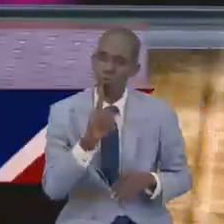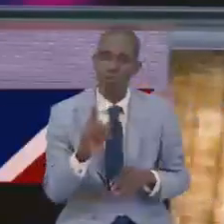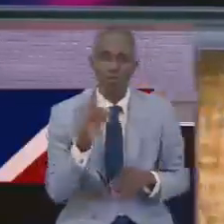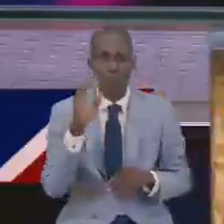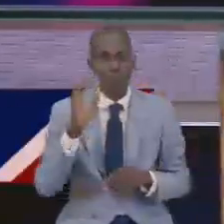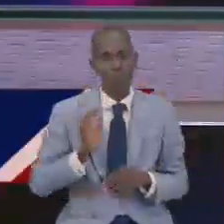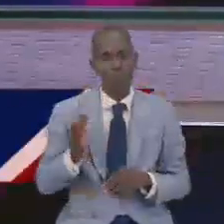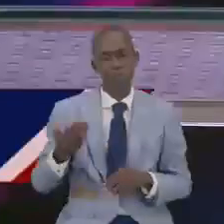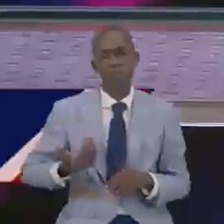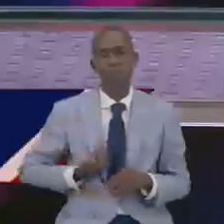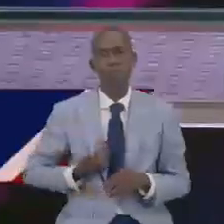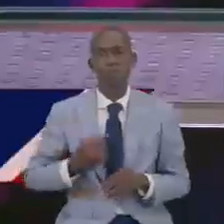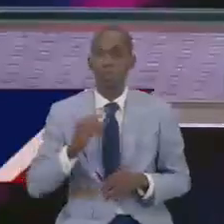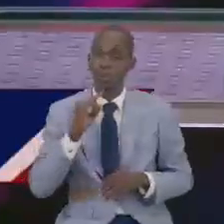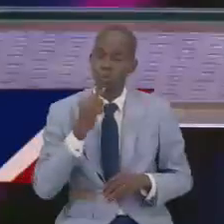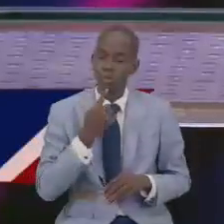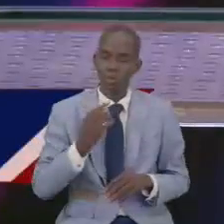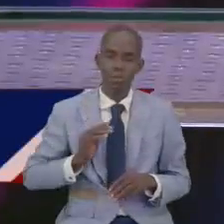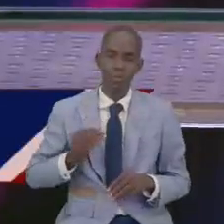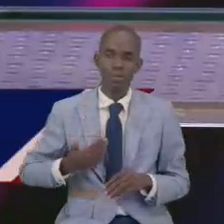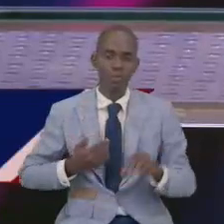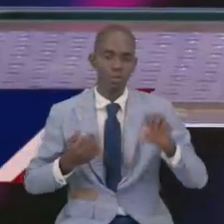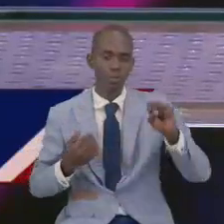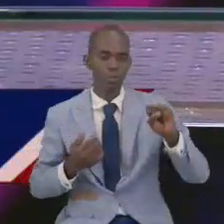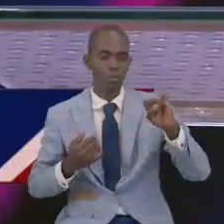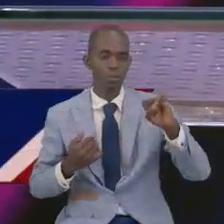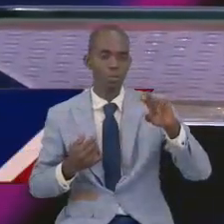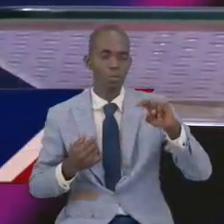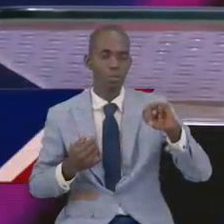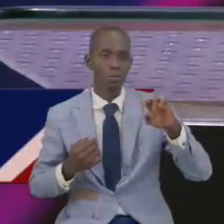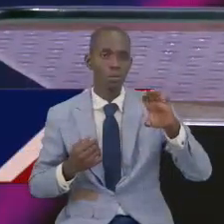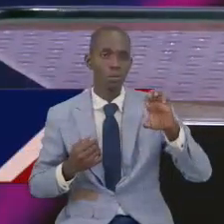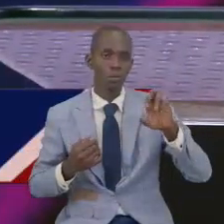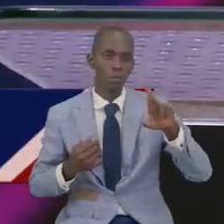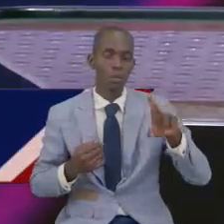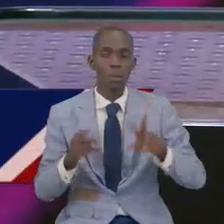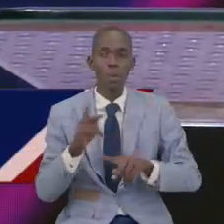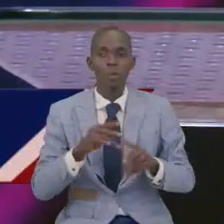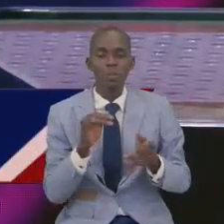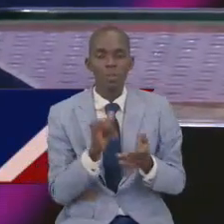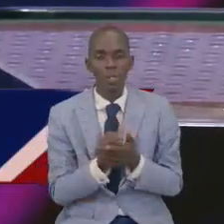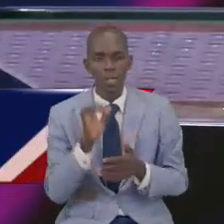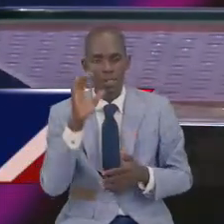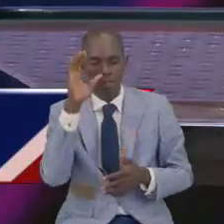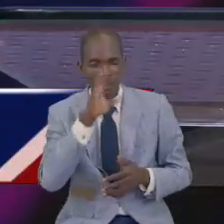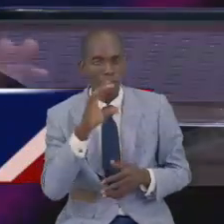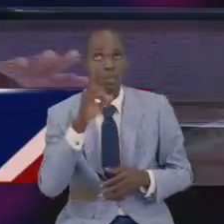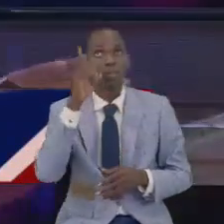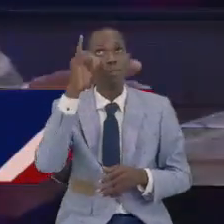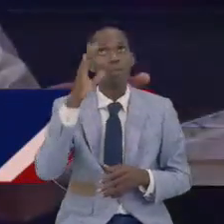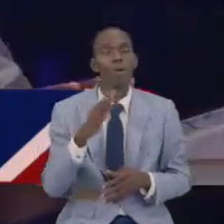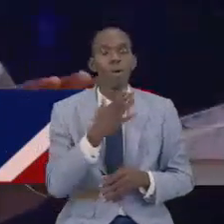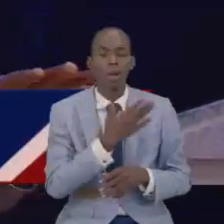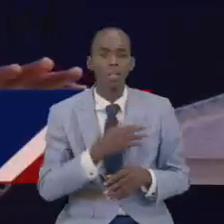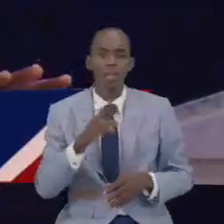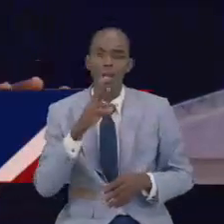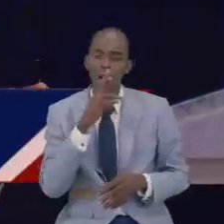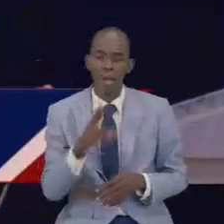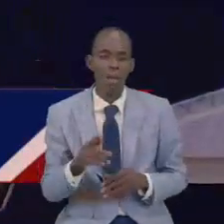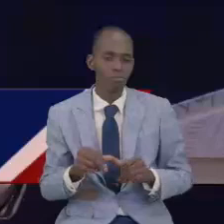souls. Sincere souls are the people that seek God, and they are sanctified souls. Sincere souls